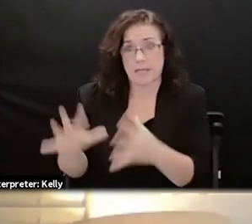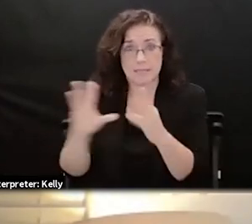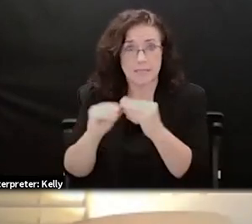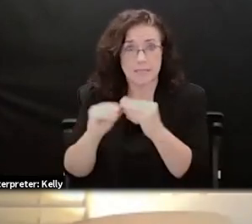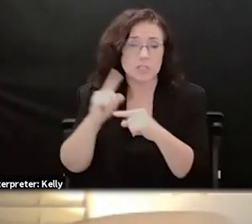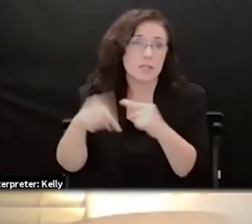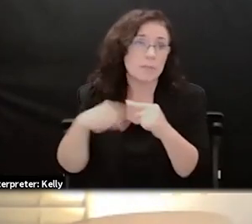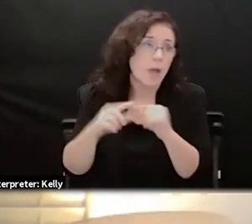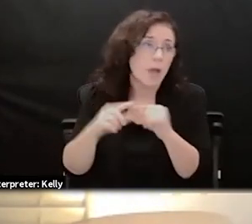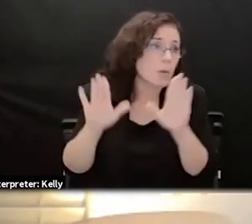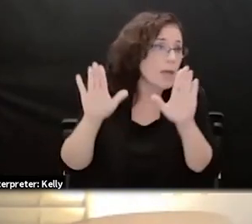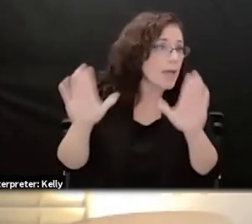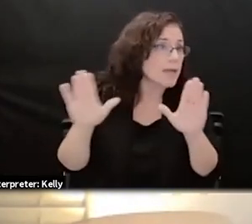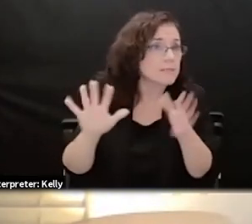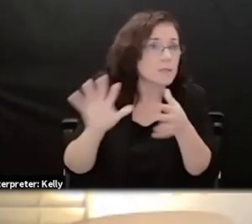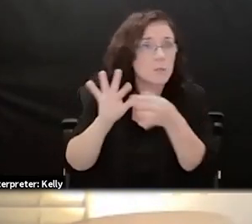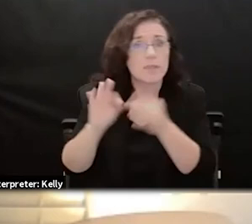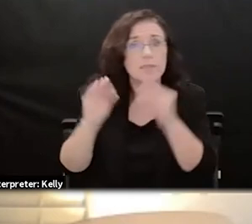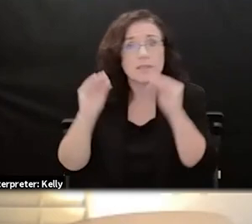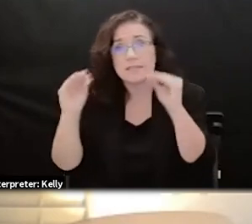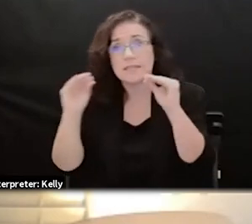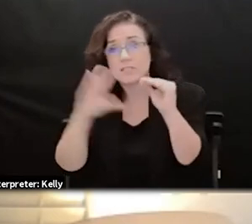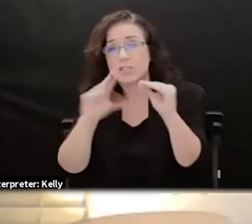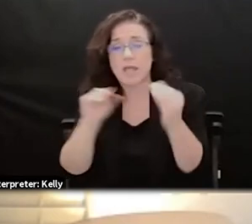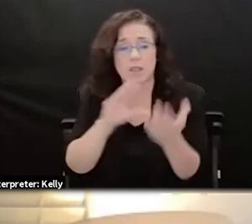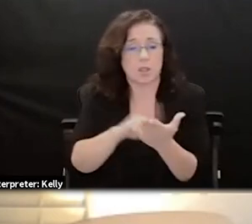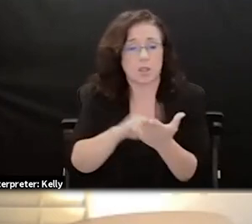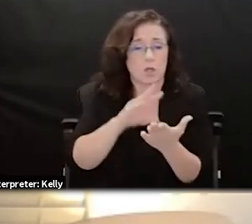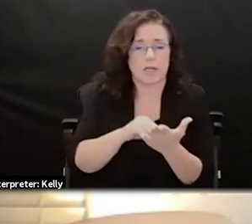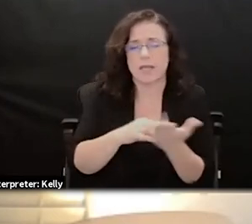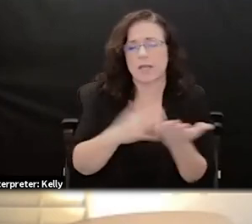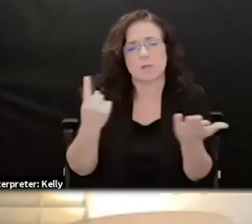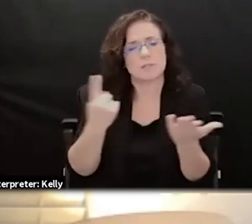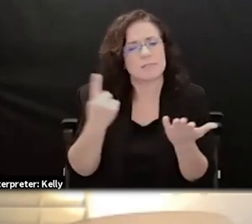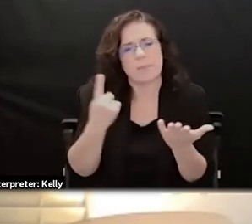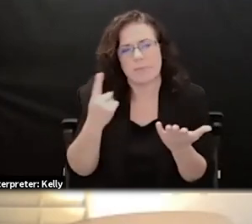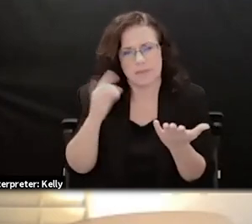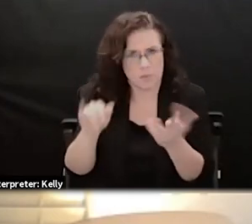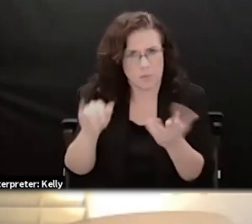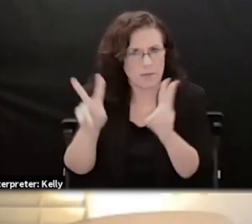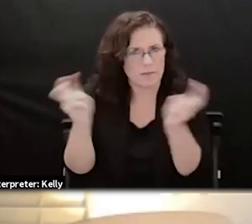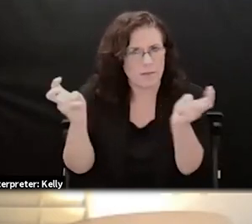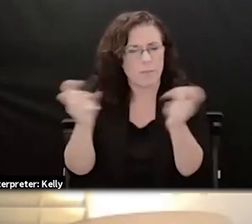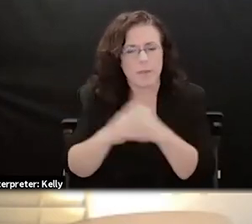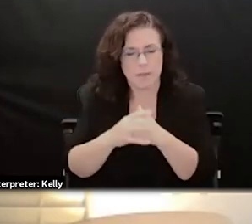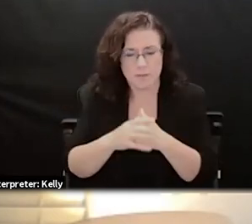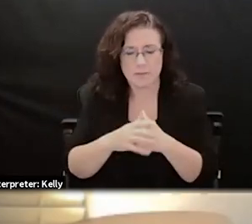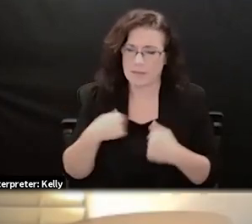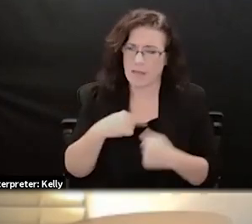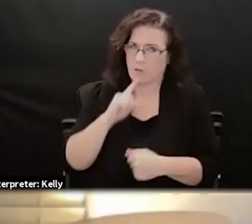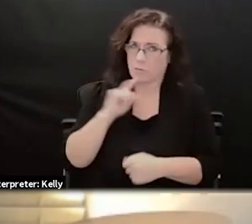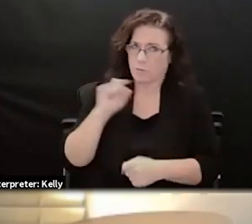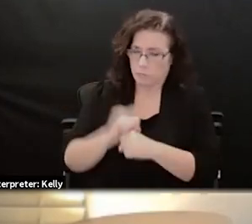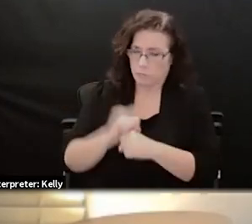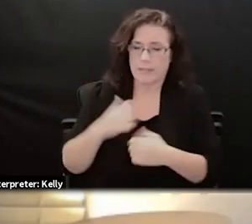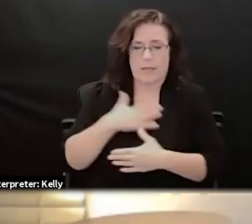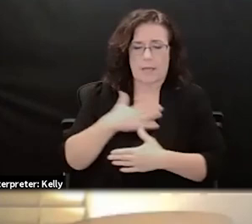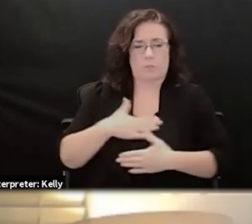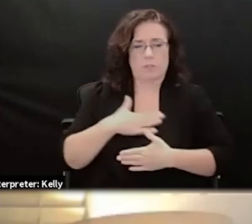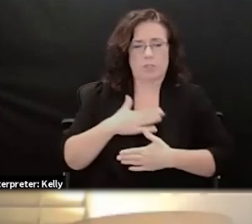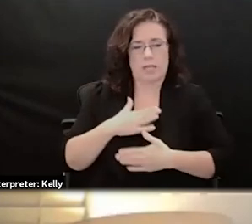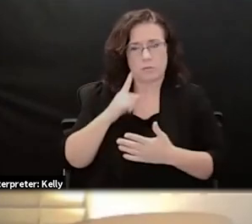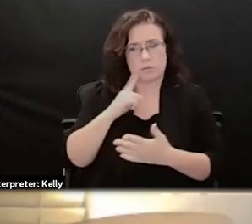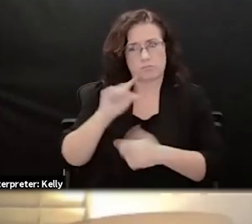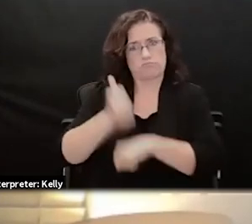something to that effect in any case i i really appreciate that we're having this and i know the community will appreciate that